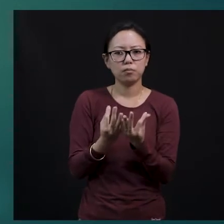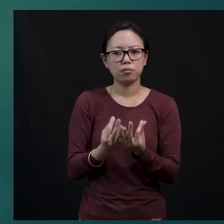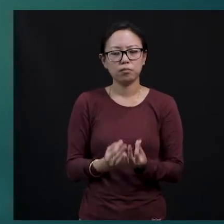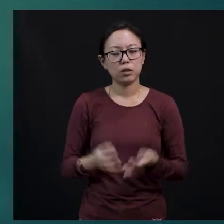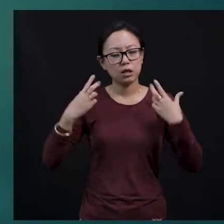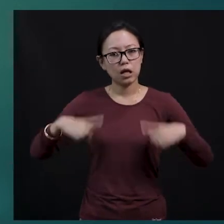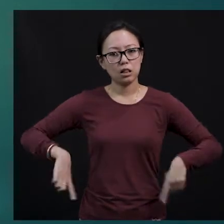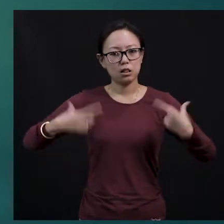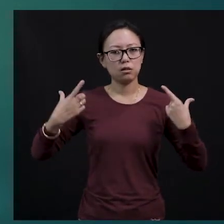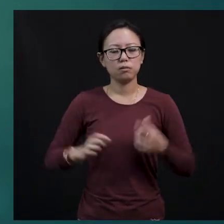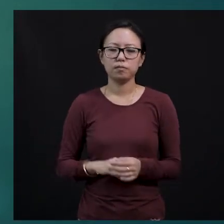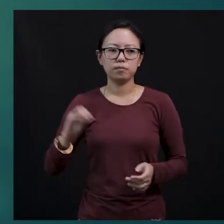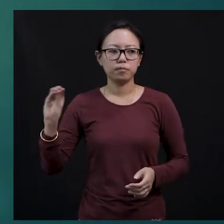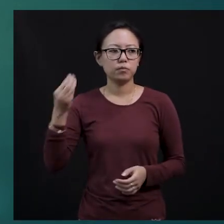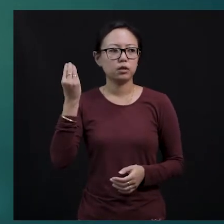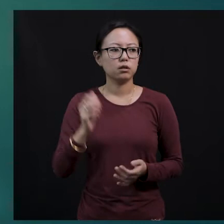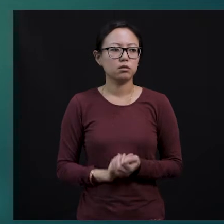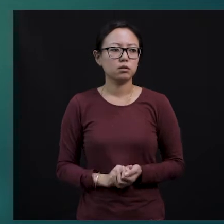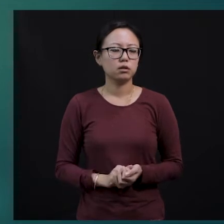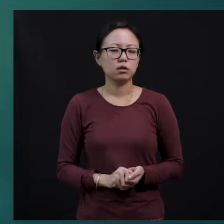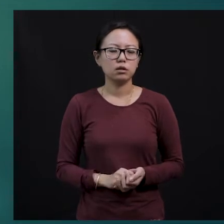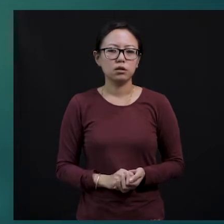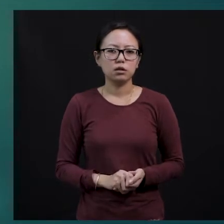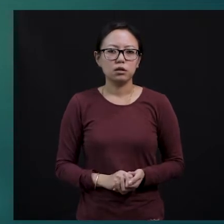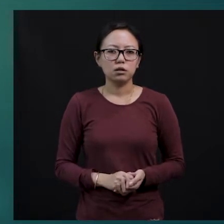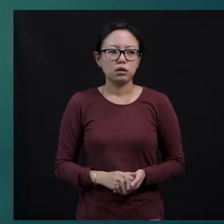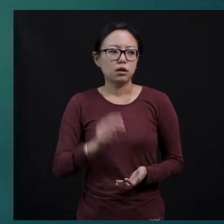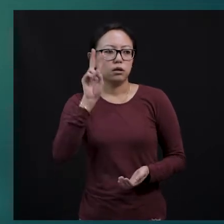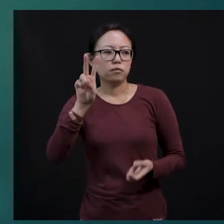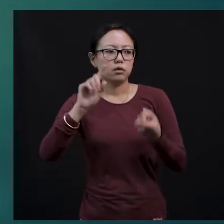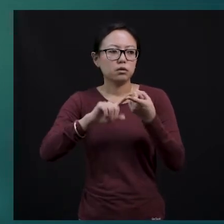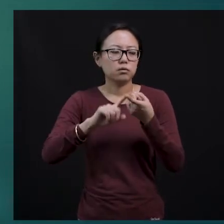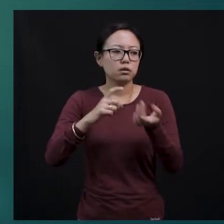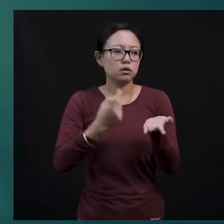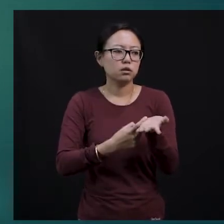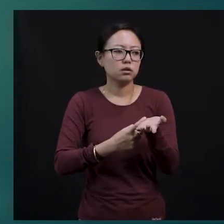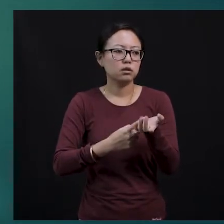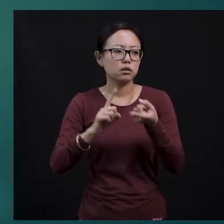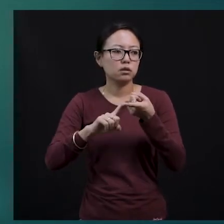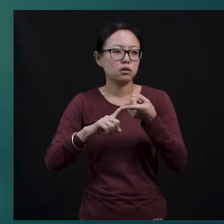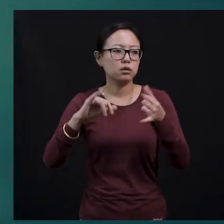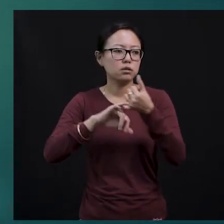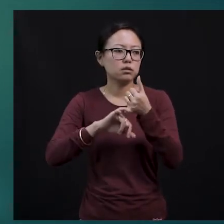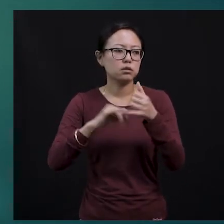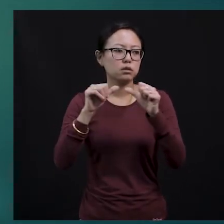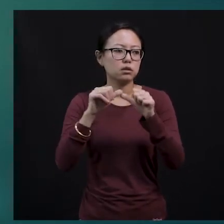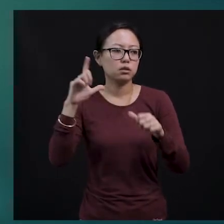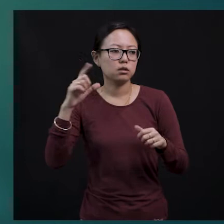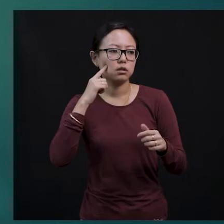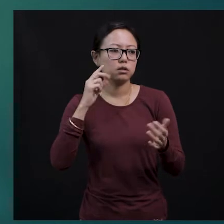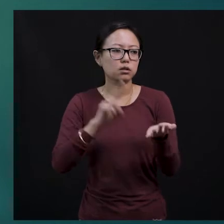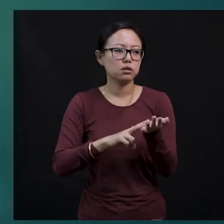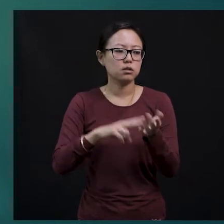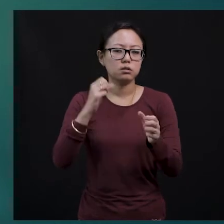we had Veer Sangalam. Now, he was the one who was in the Telugu Indian society, and that means that the north and